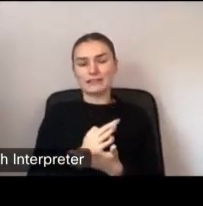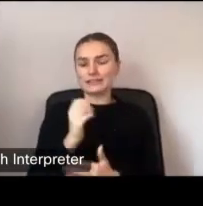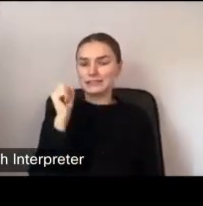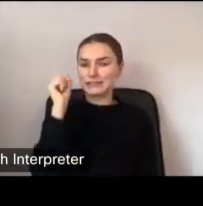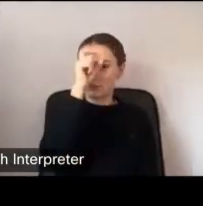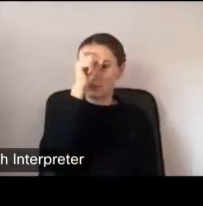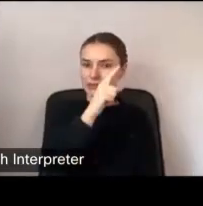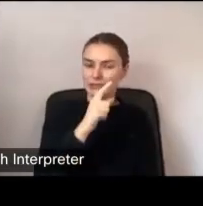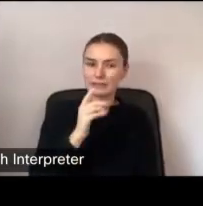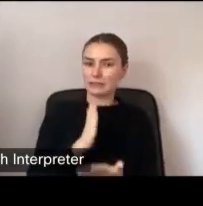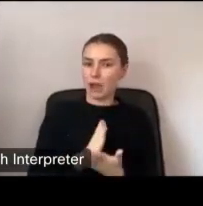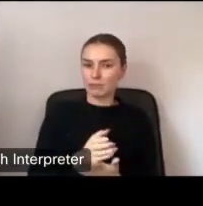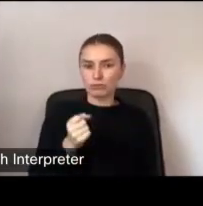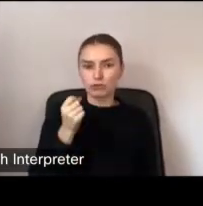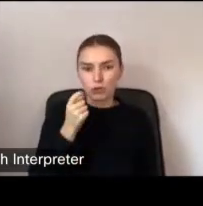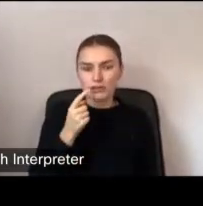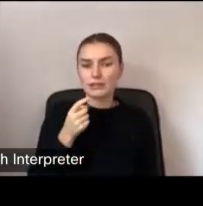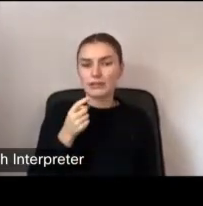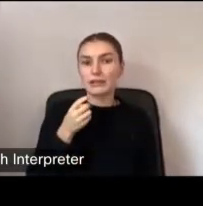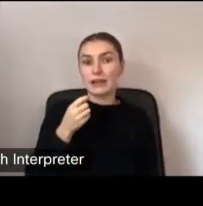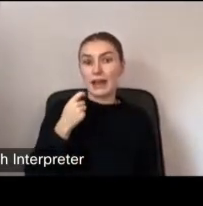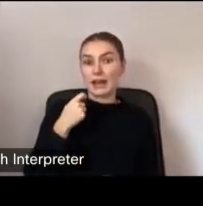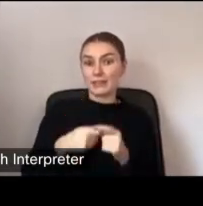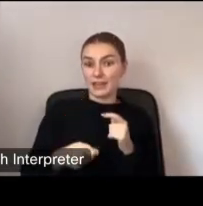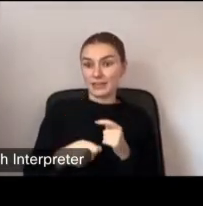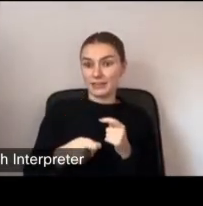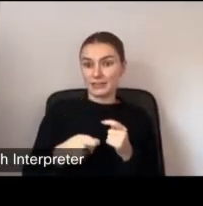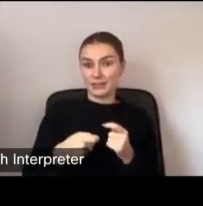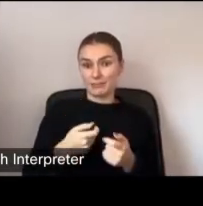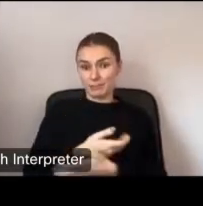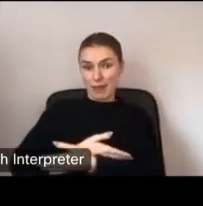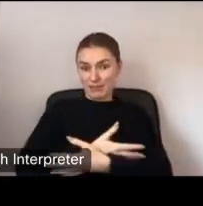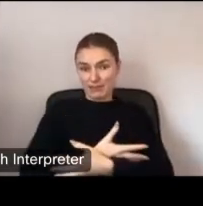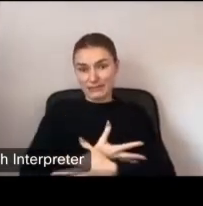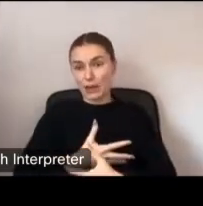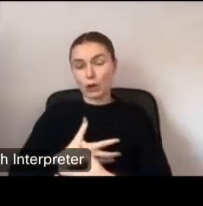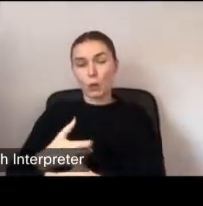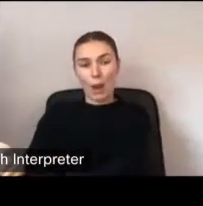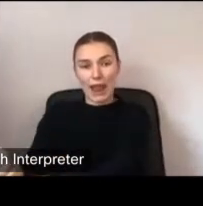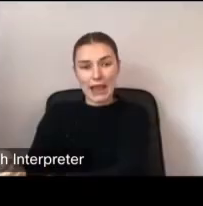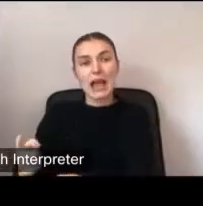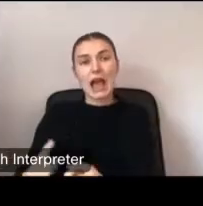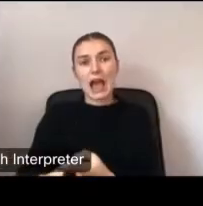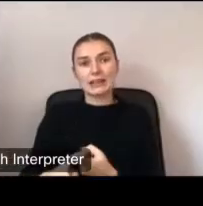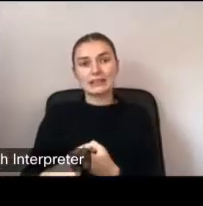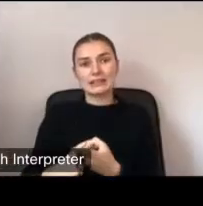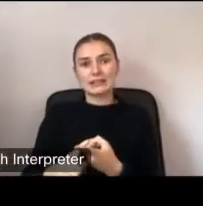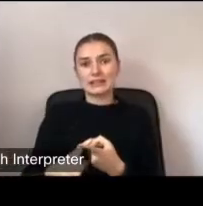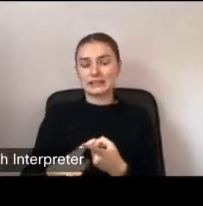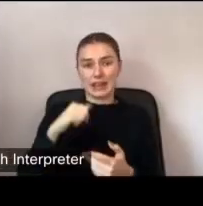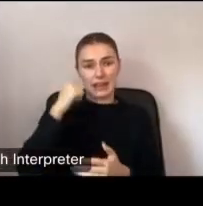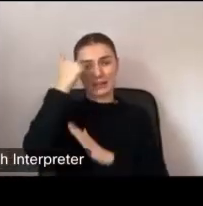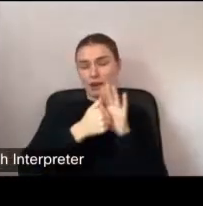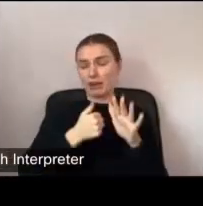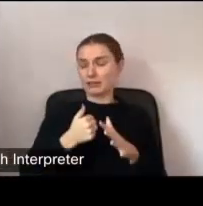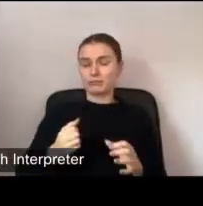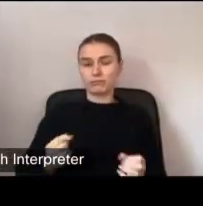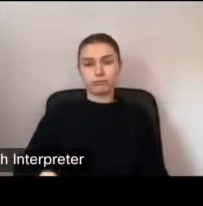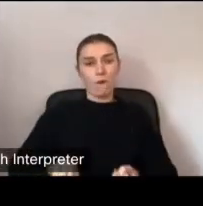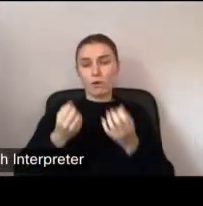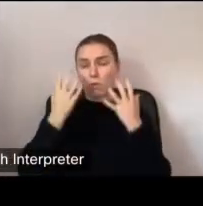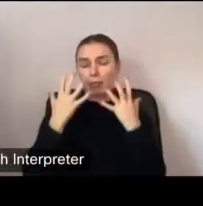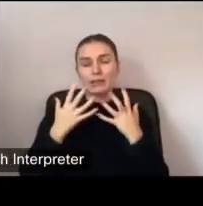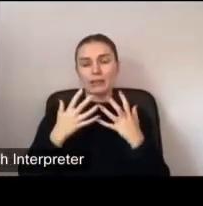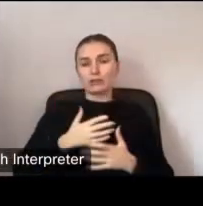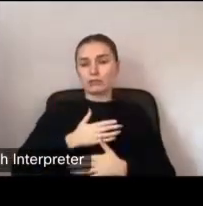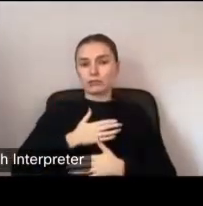off the drugs. They take something, next thing the child is taken away from them. They absolutely experience huge, overwhelming grief. They're